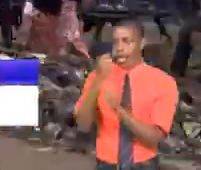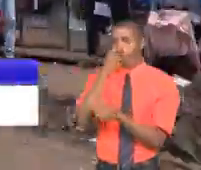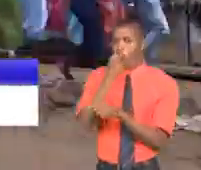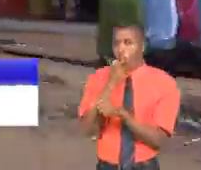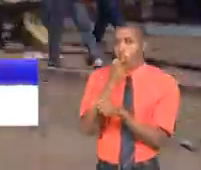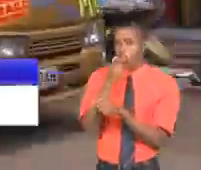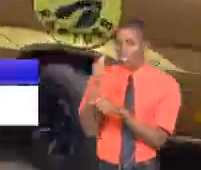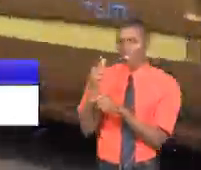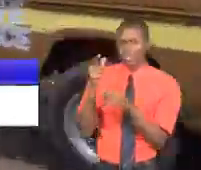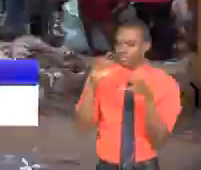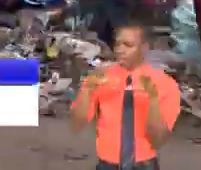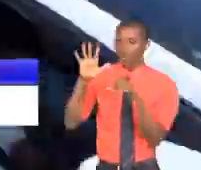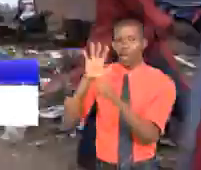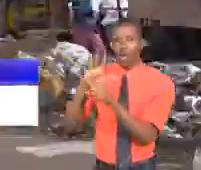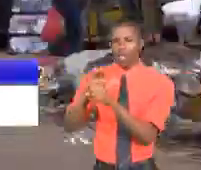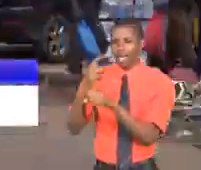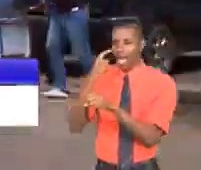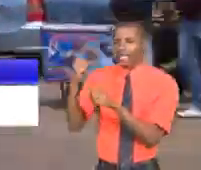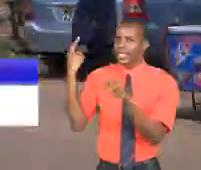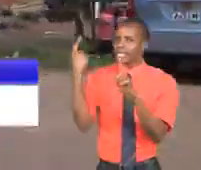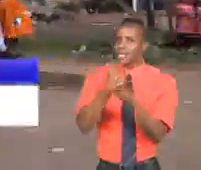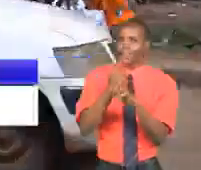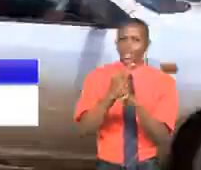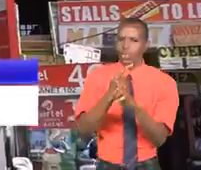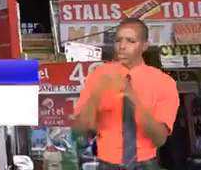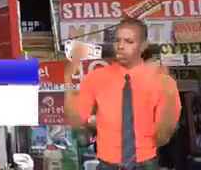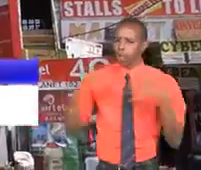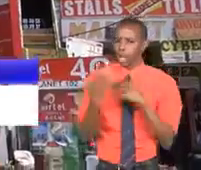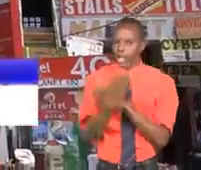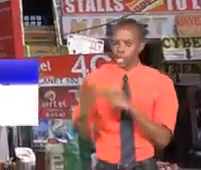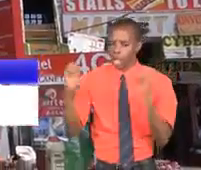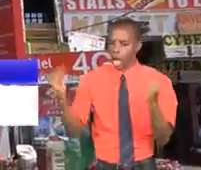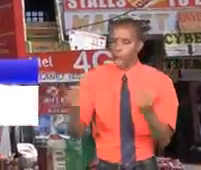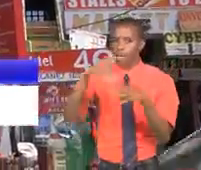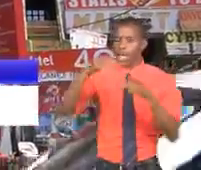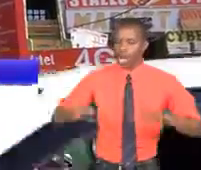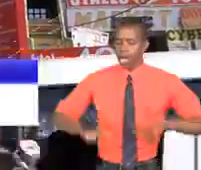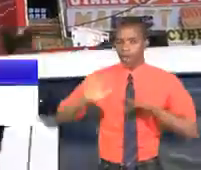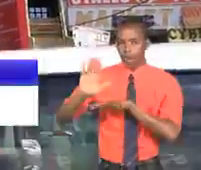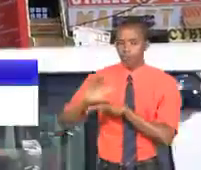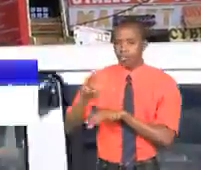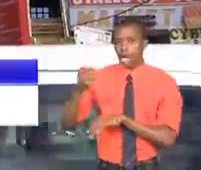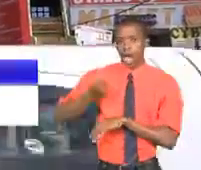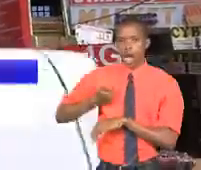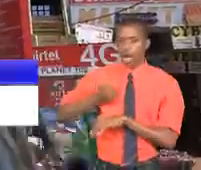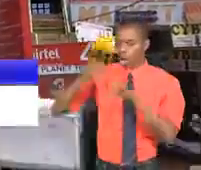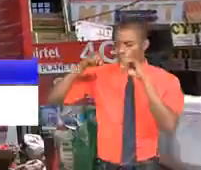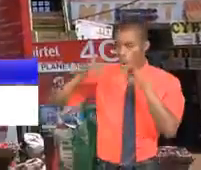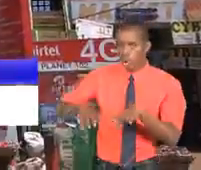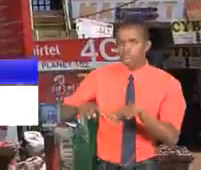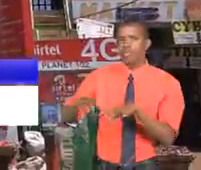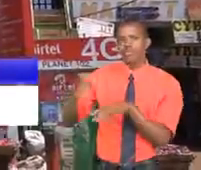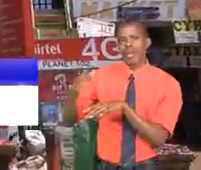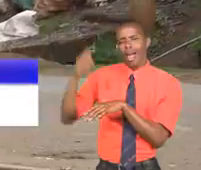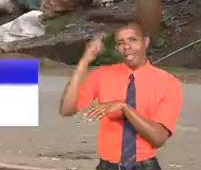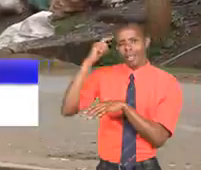been through a lot and witnessed so much of scary happenings in her life. Halima lost her teenage years, assuming